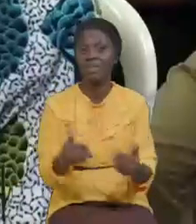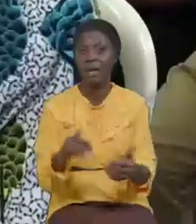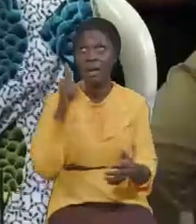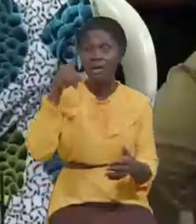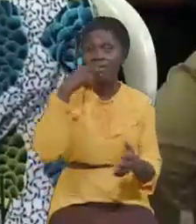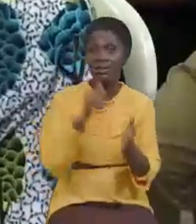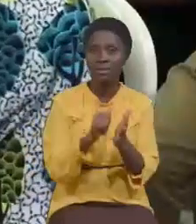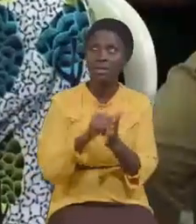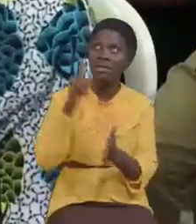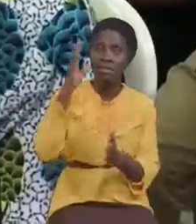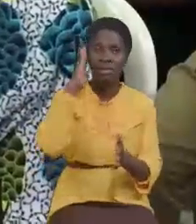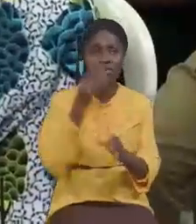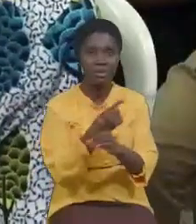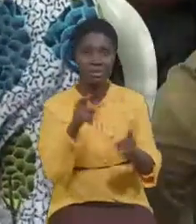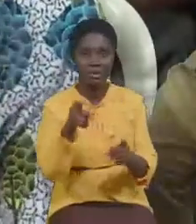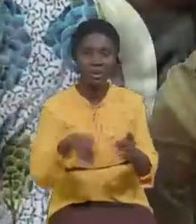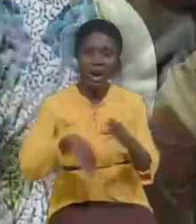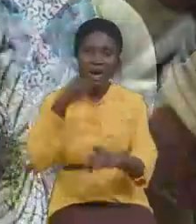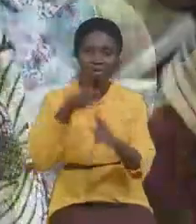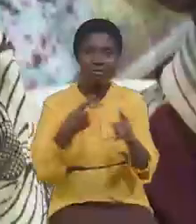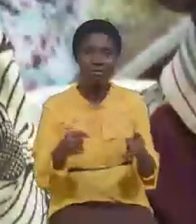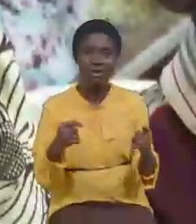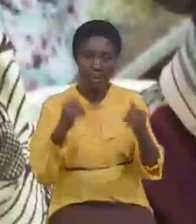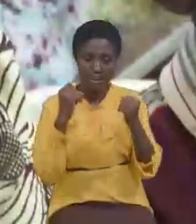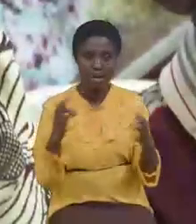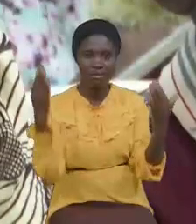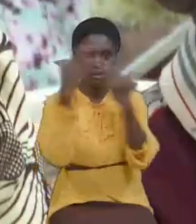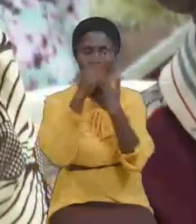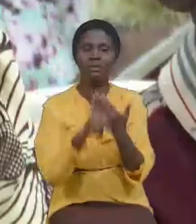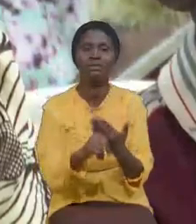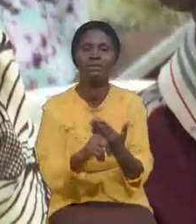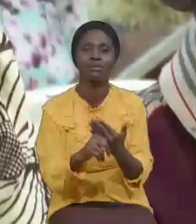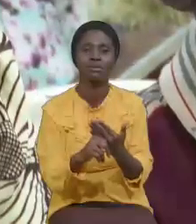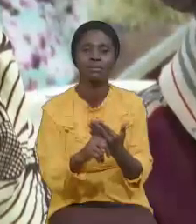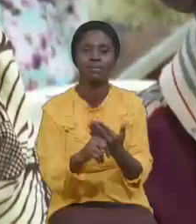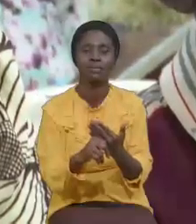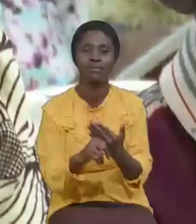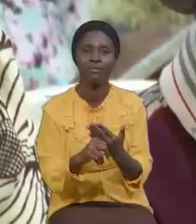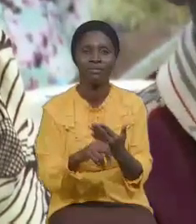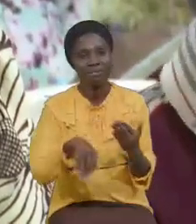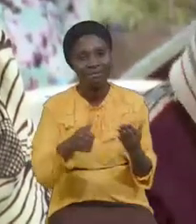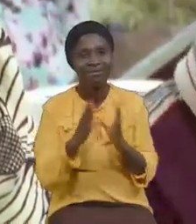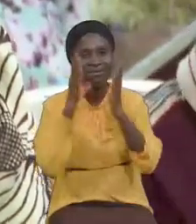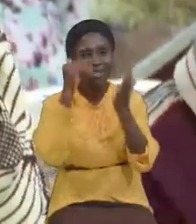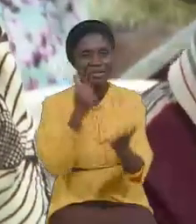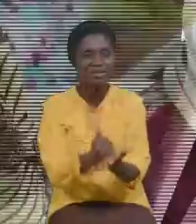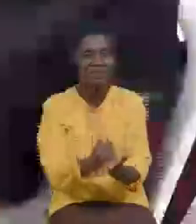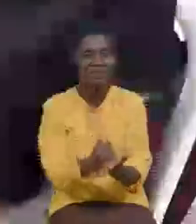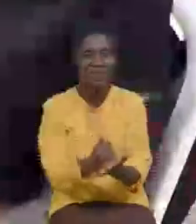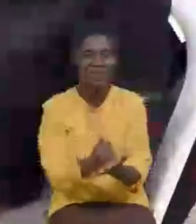will deliver you from the power of darkness. Give me another good amen. Amen.